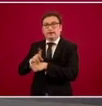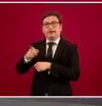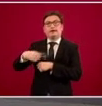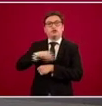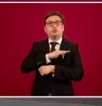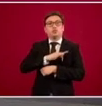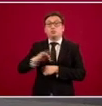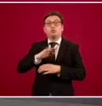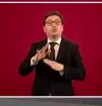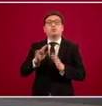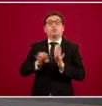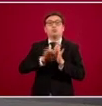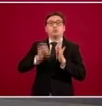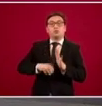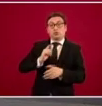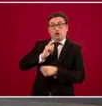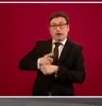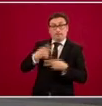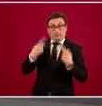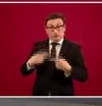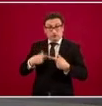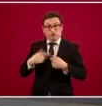of the